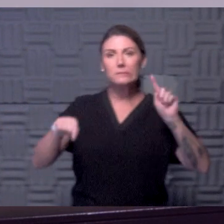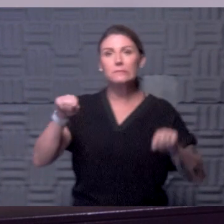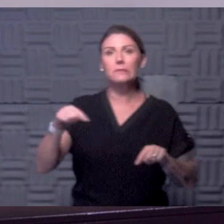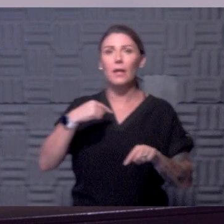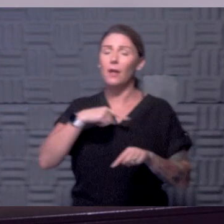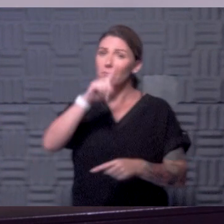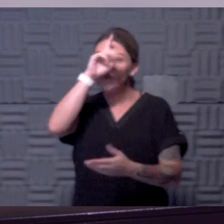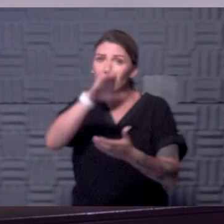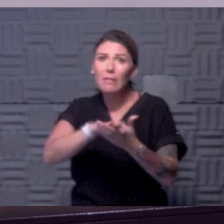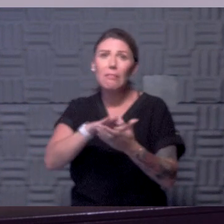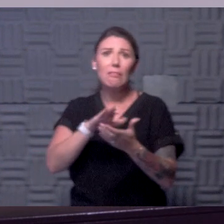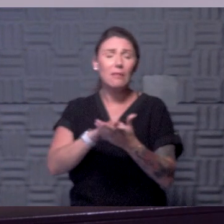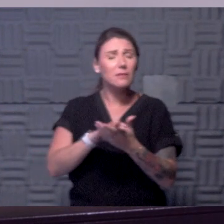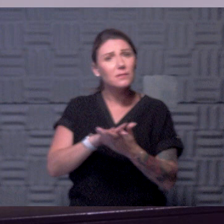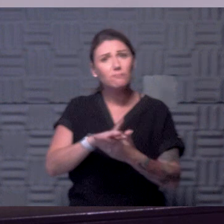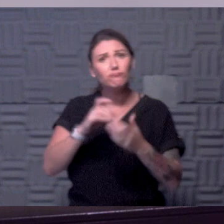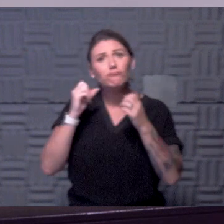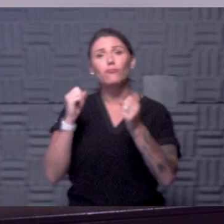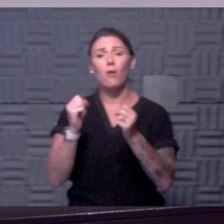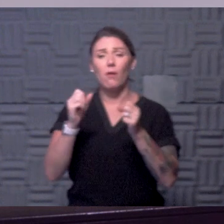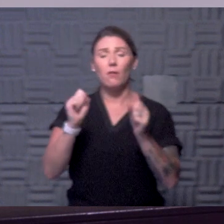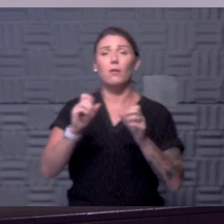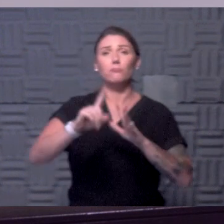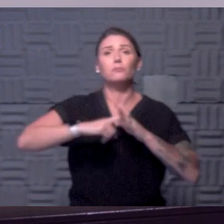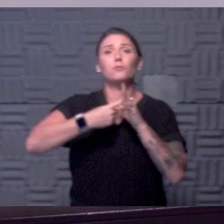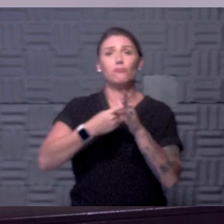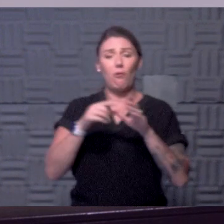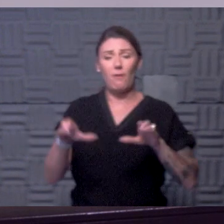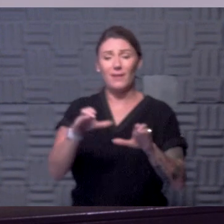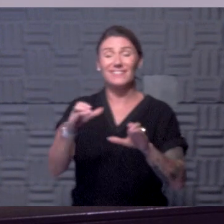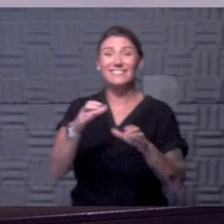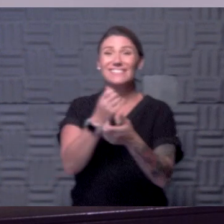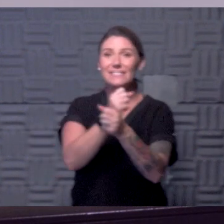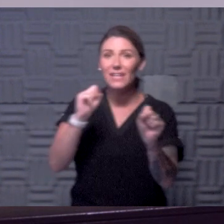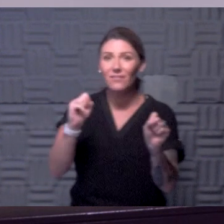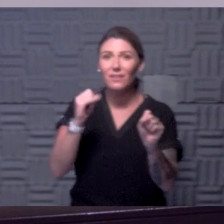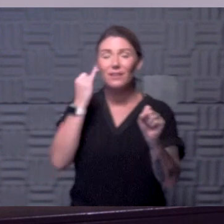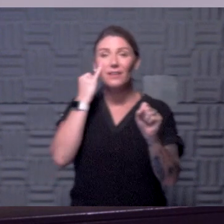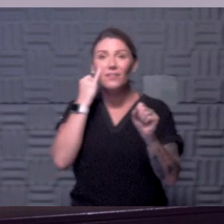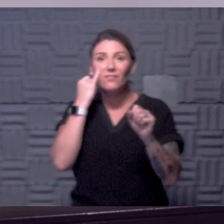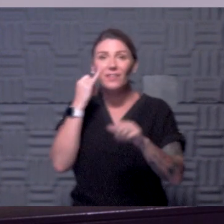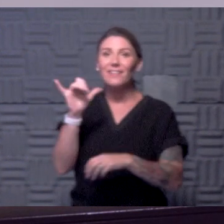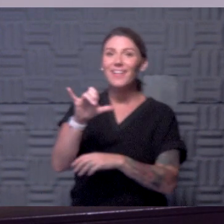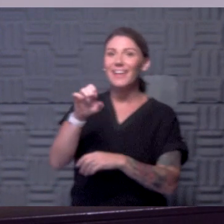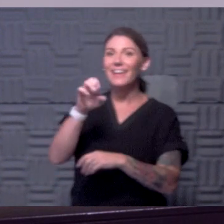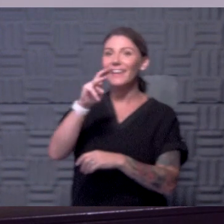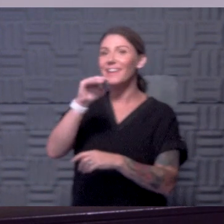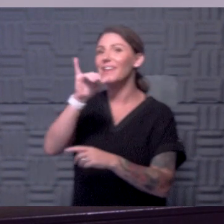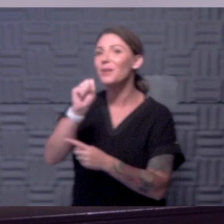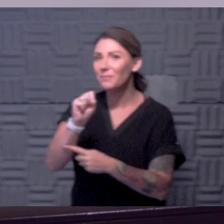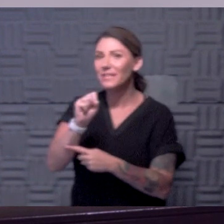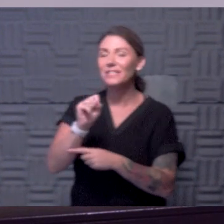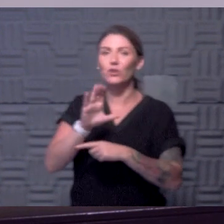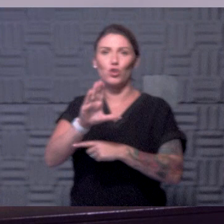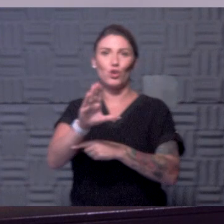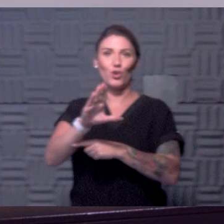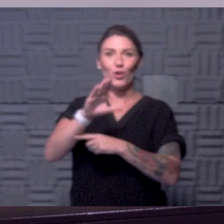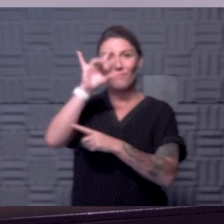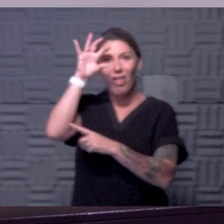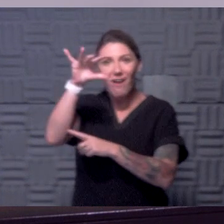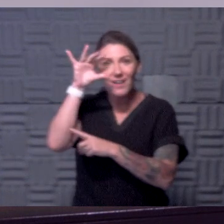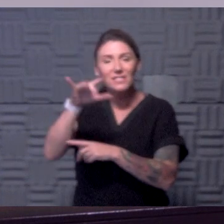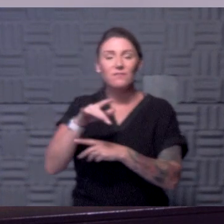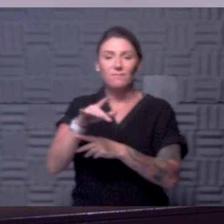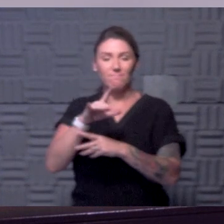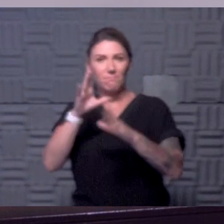we can start activities and we can do it safely if we have Emily's philosophy that we have to just pay attention to